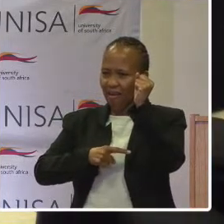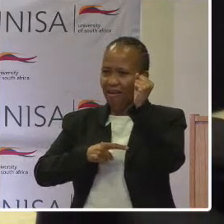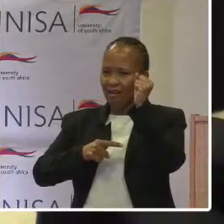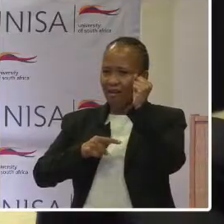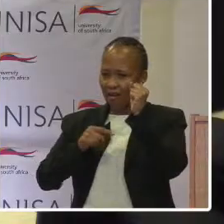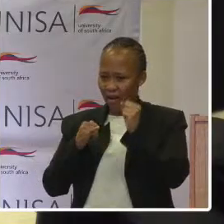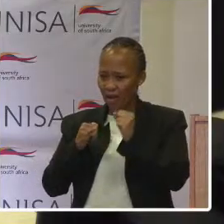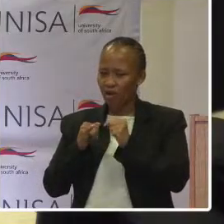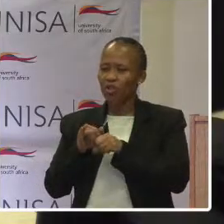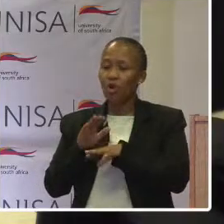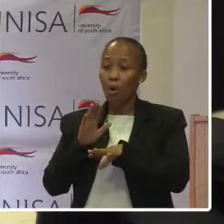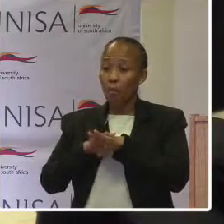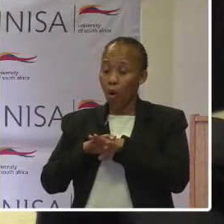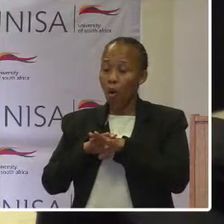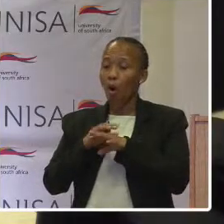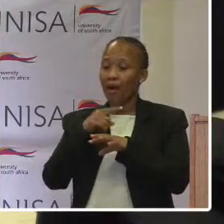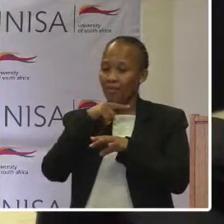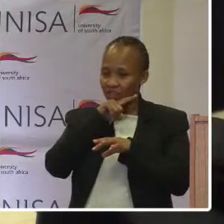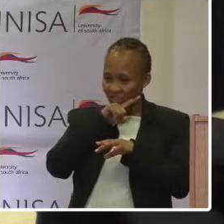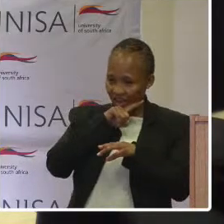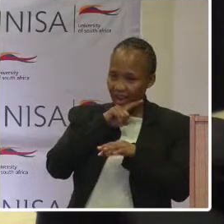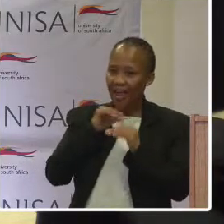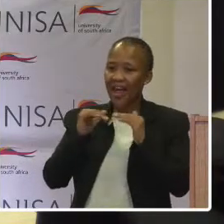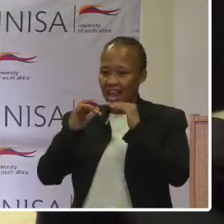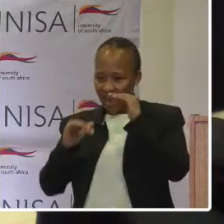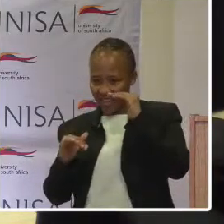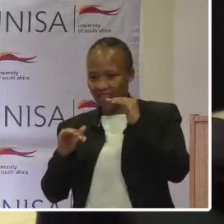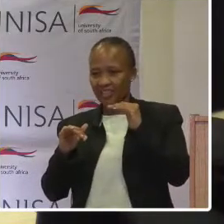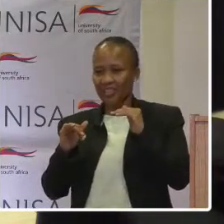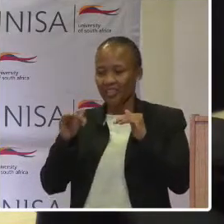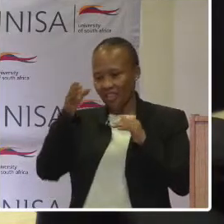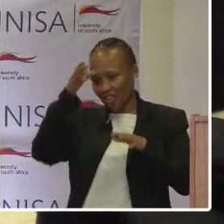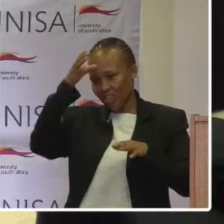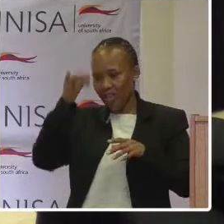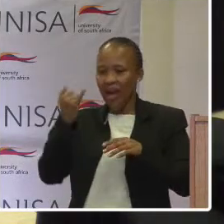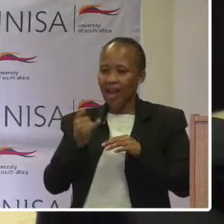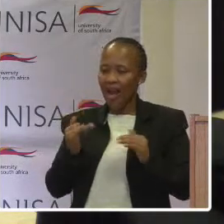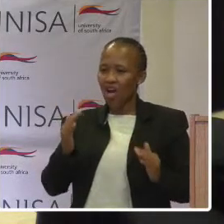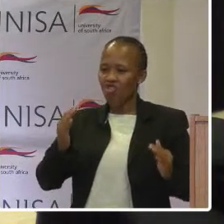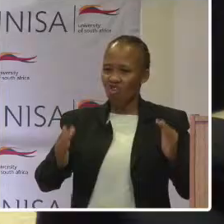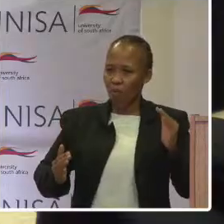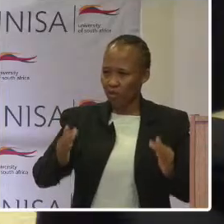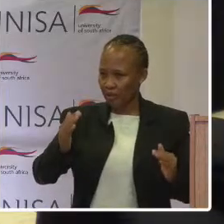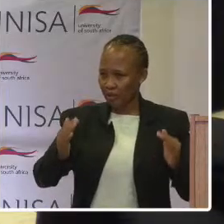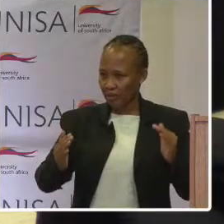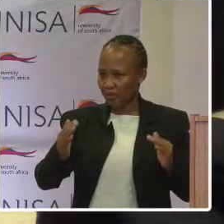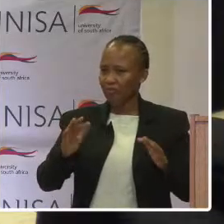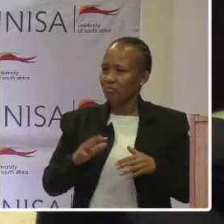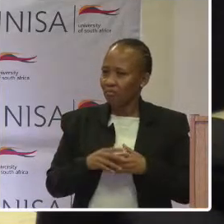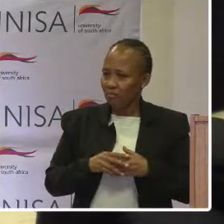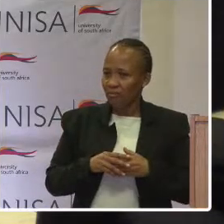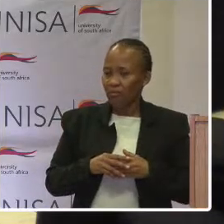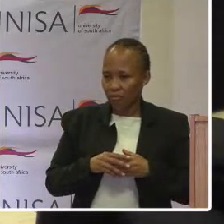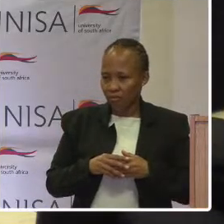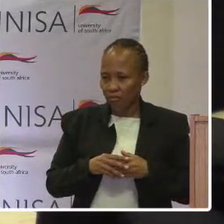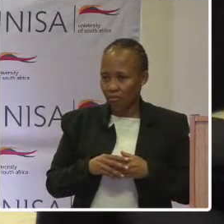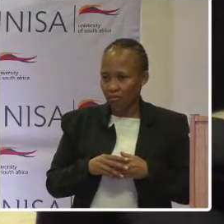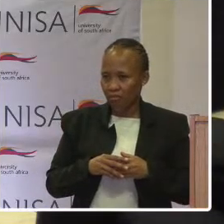less intelligent with the robots and the drones and stuff. And this other one is for ChatGPT. Thank you.